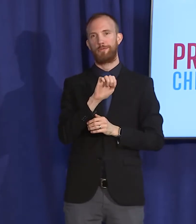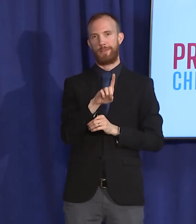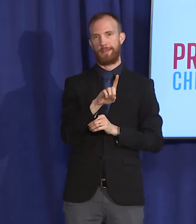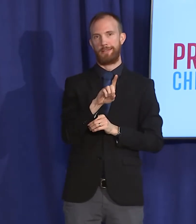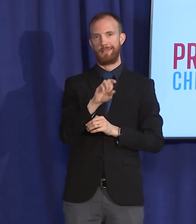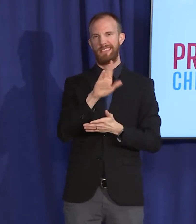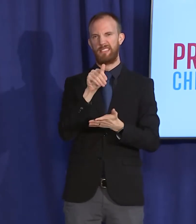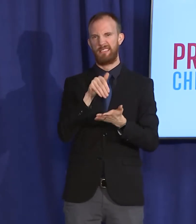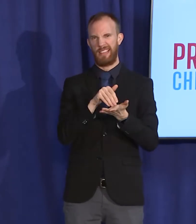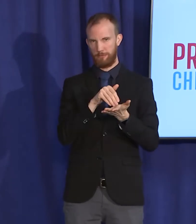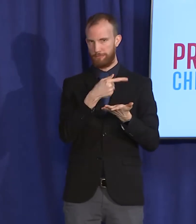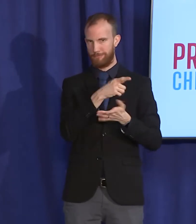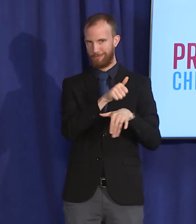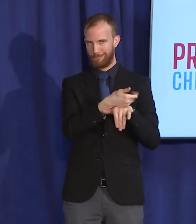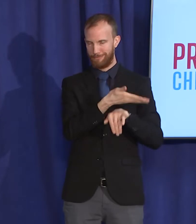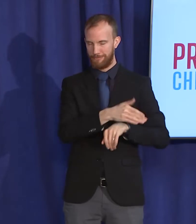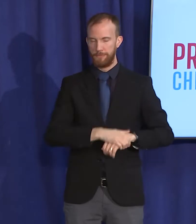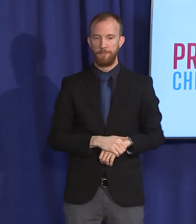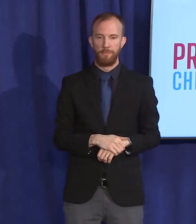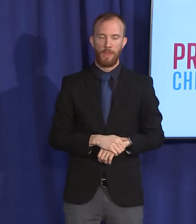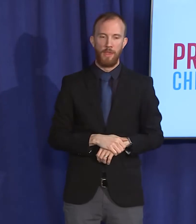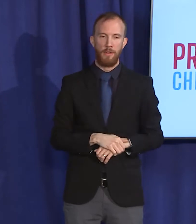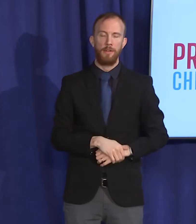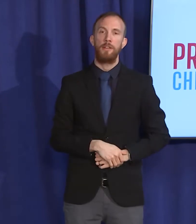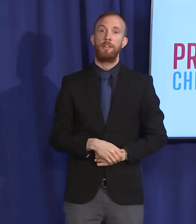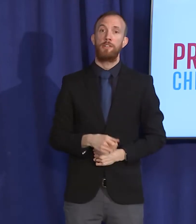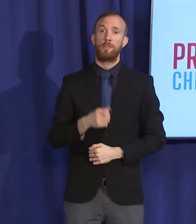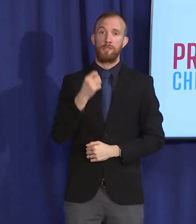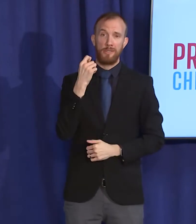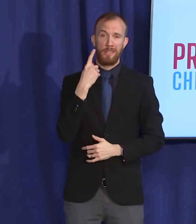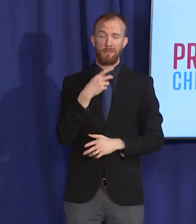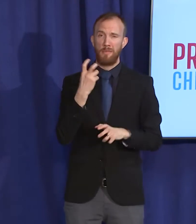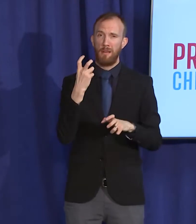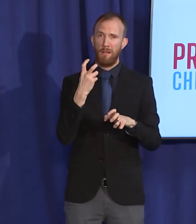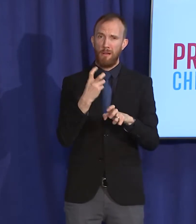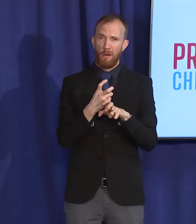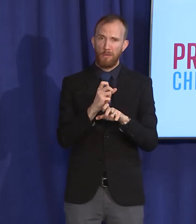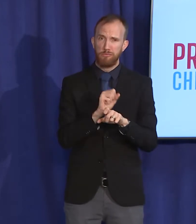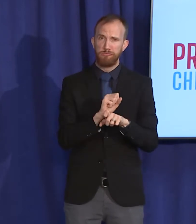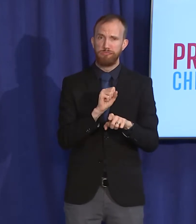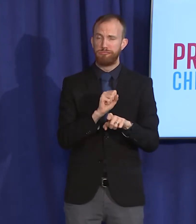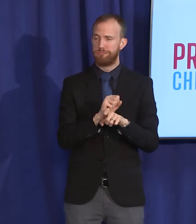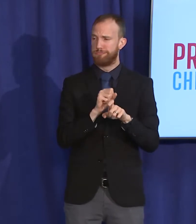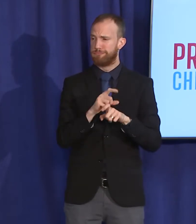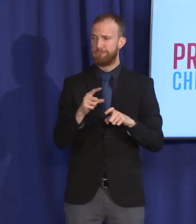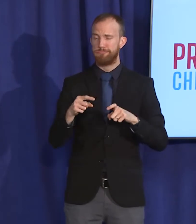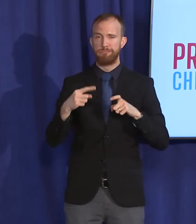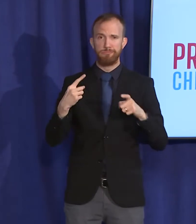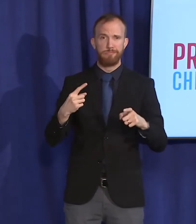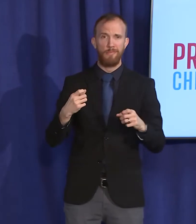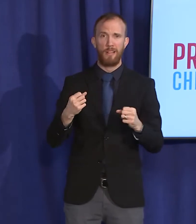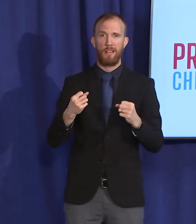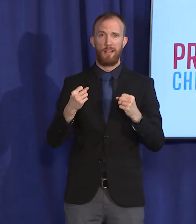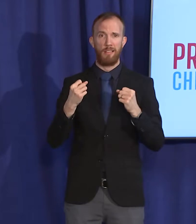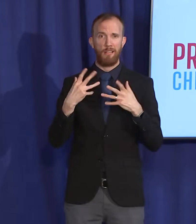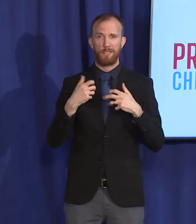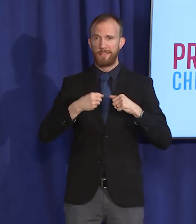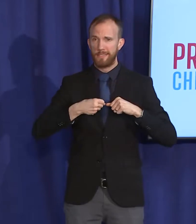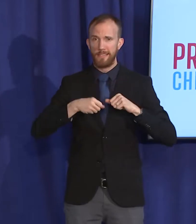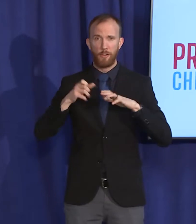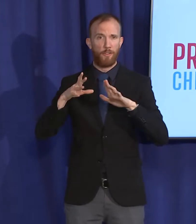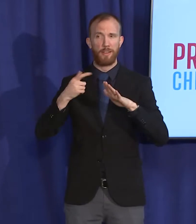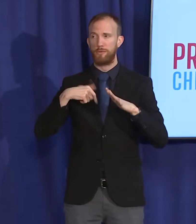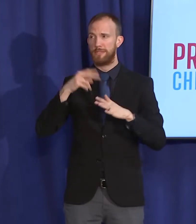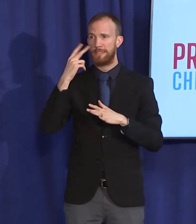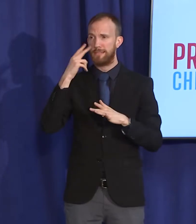Simply put, because of the hard work and sacrifice of so many across our city, we have the opportunity